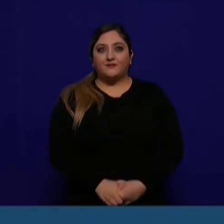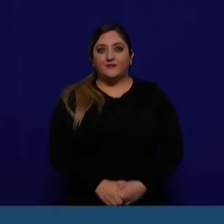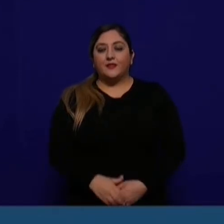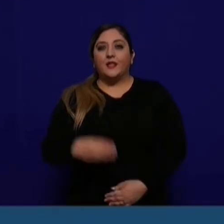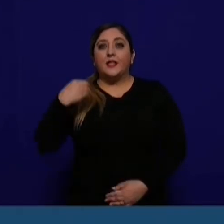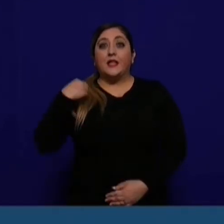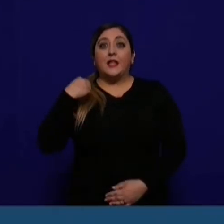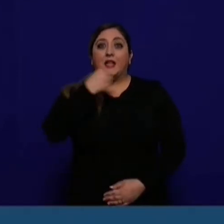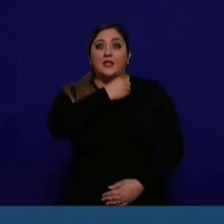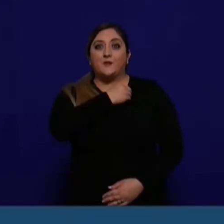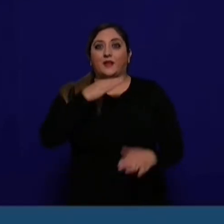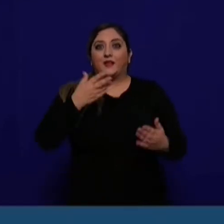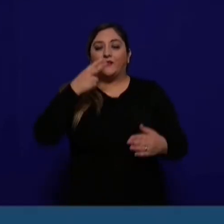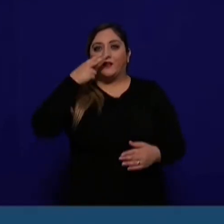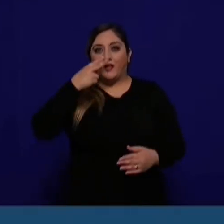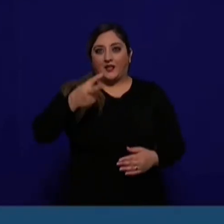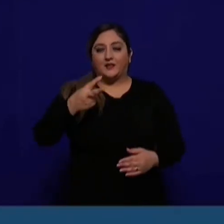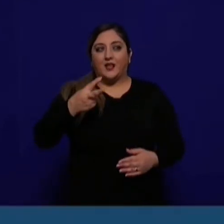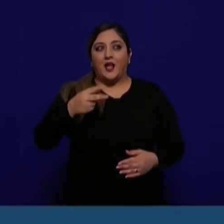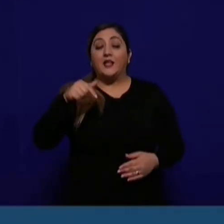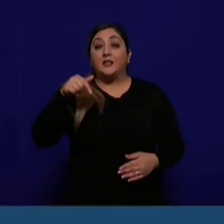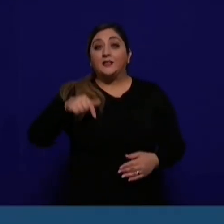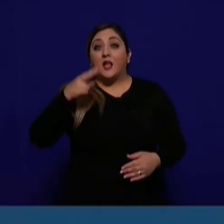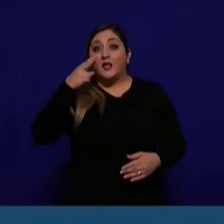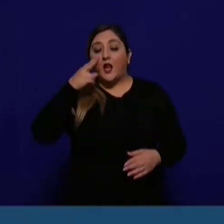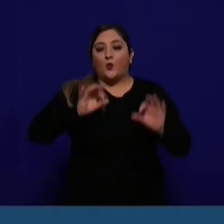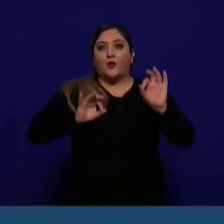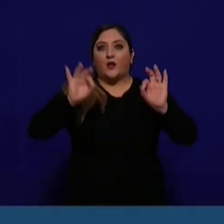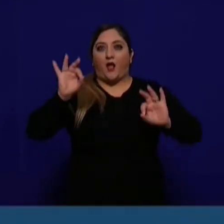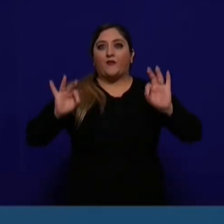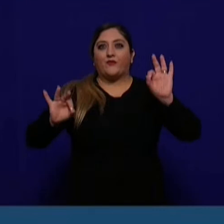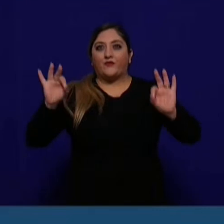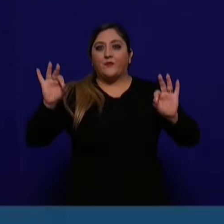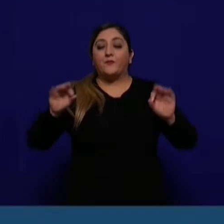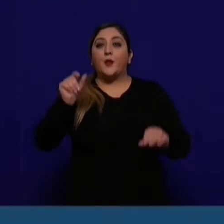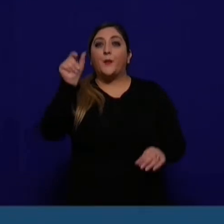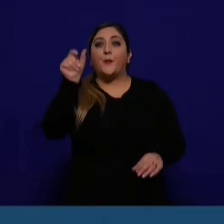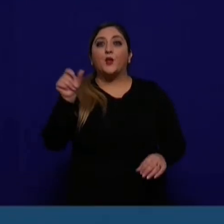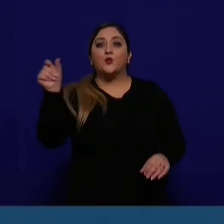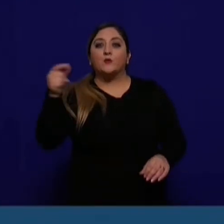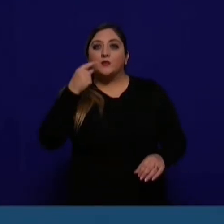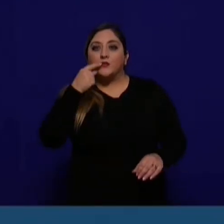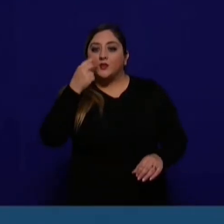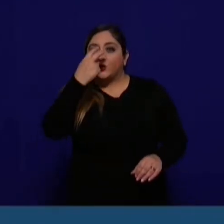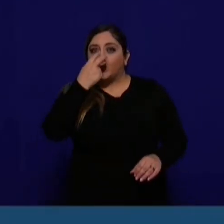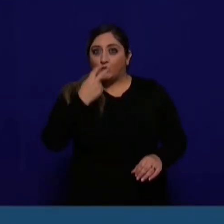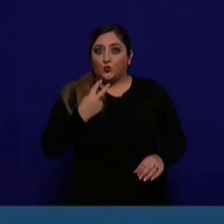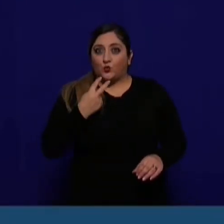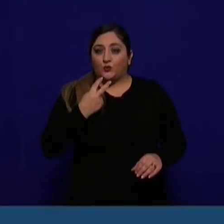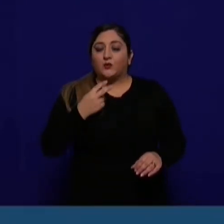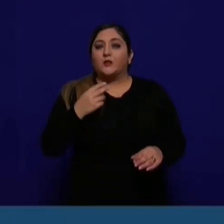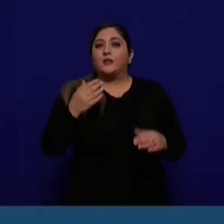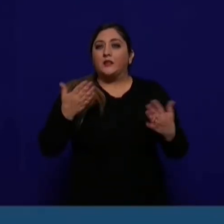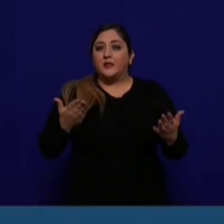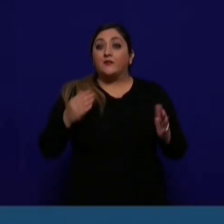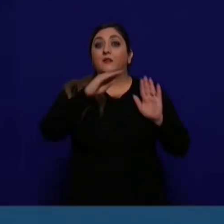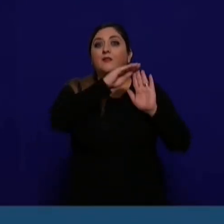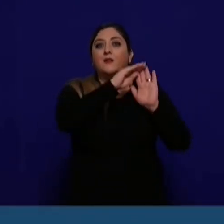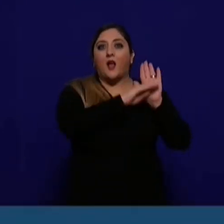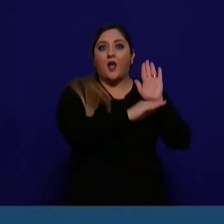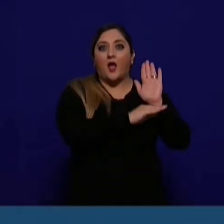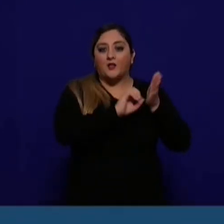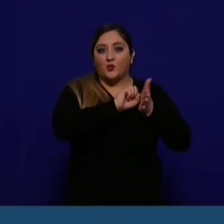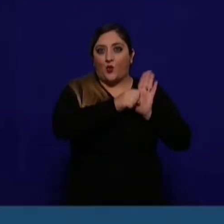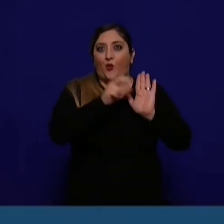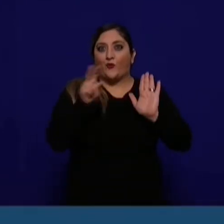L-isptar bħalma rajna din naraw il-persuni li għandhom etajiet li huma avvanzati qegħdin joqsu li